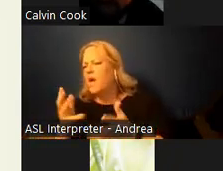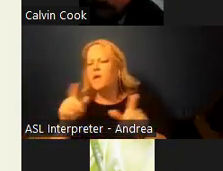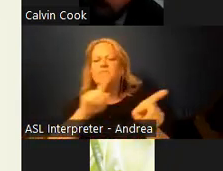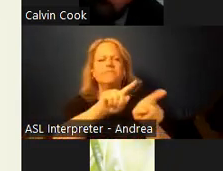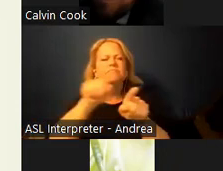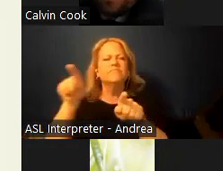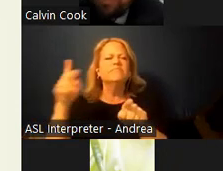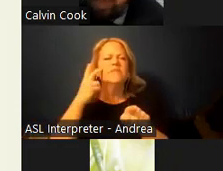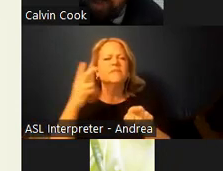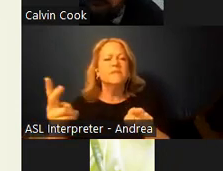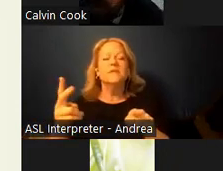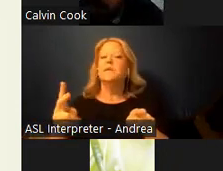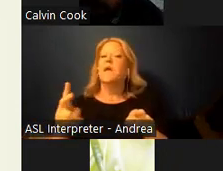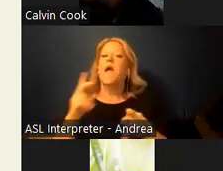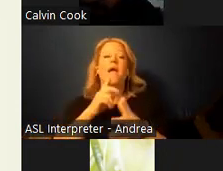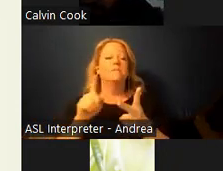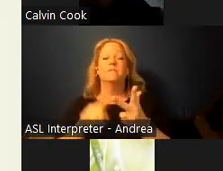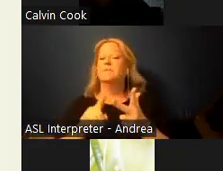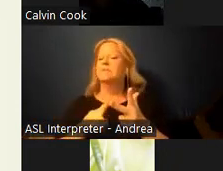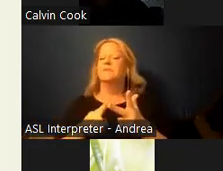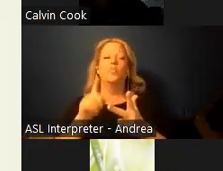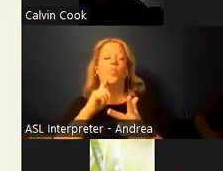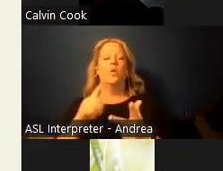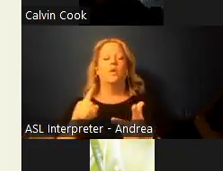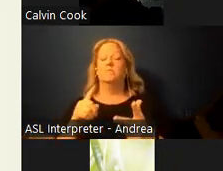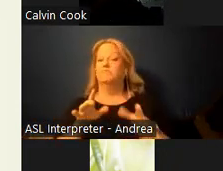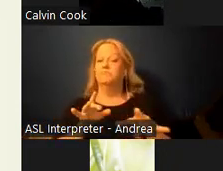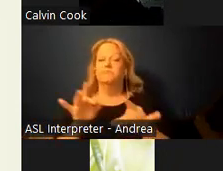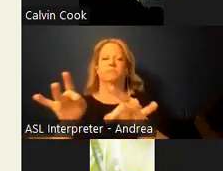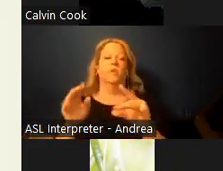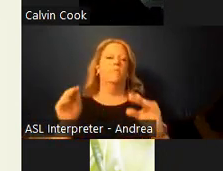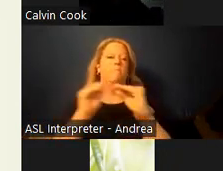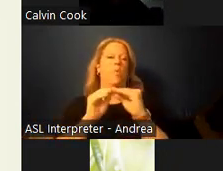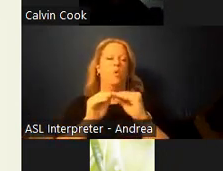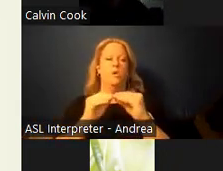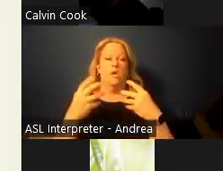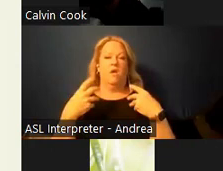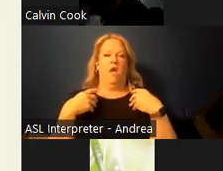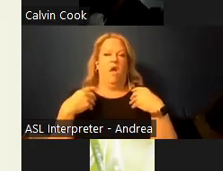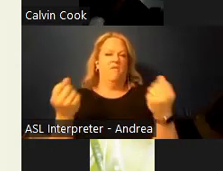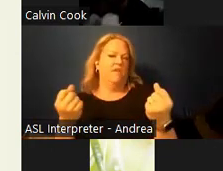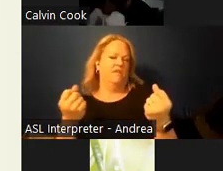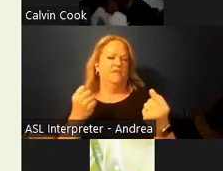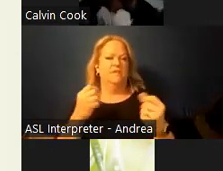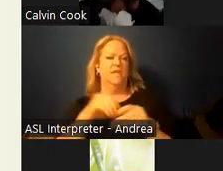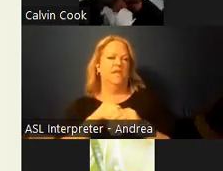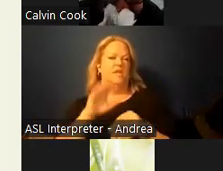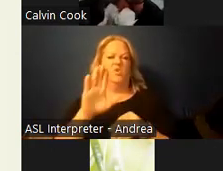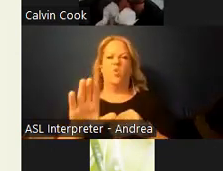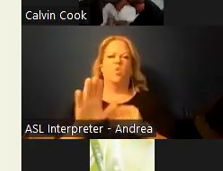gain confidence in your own abilities, right? You get to learn what are you able to